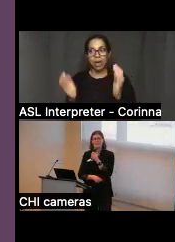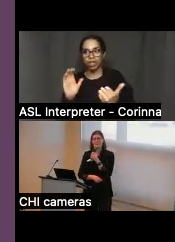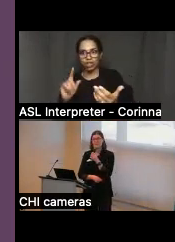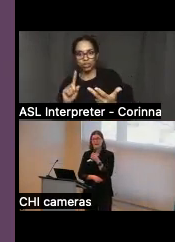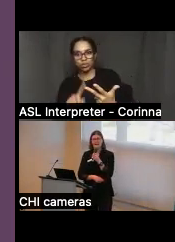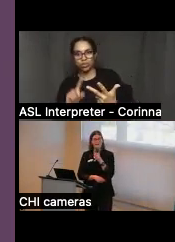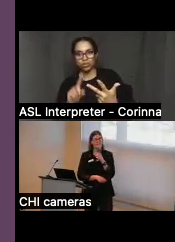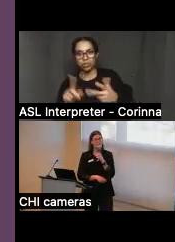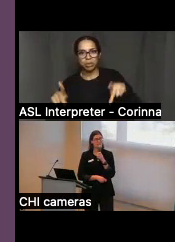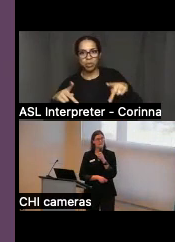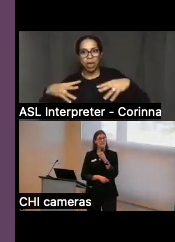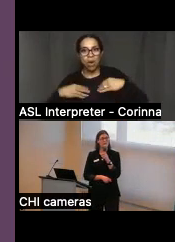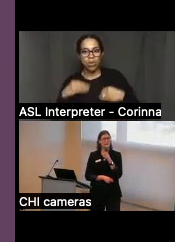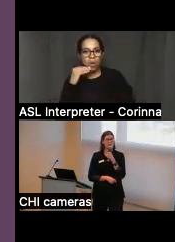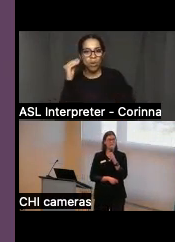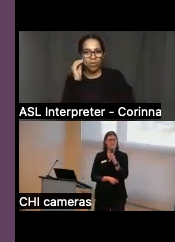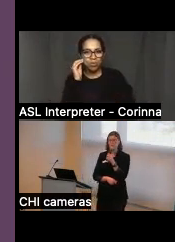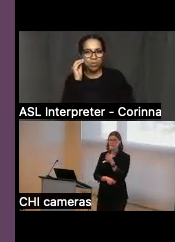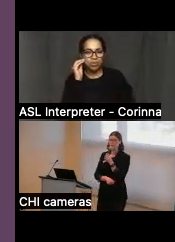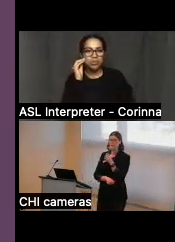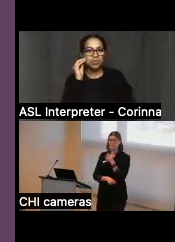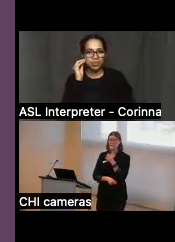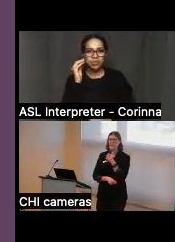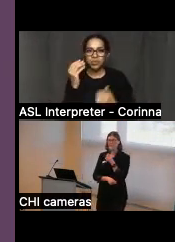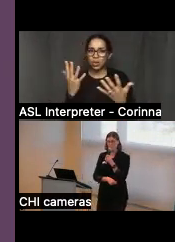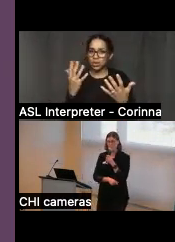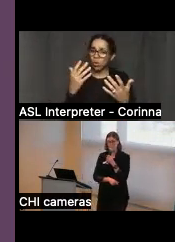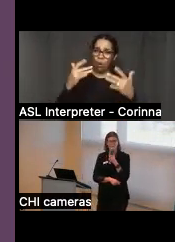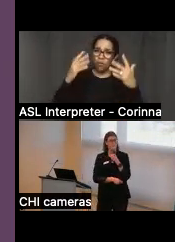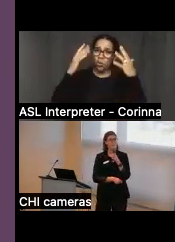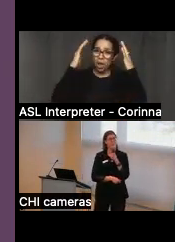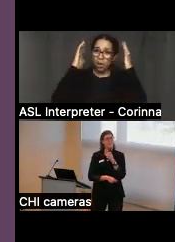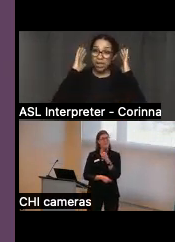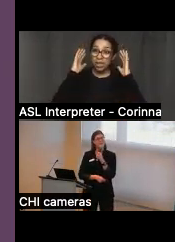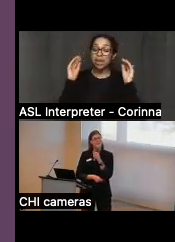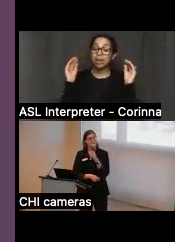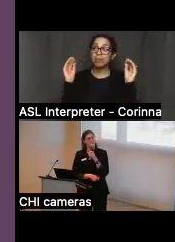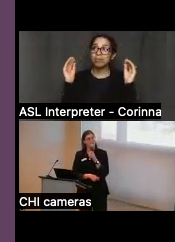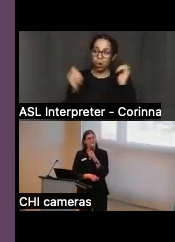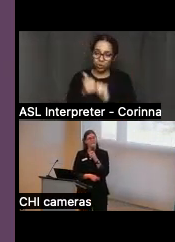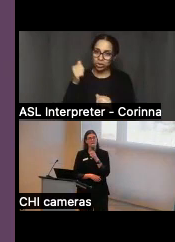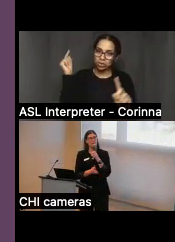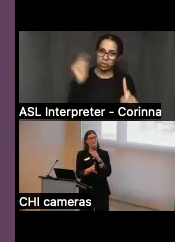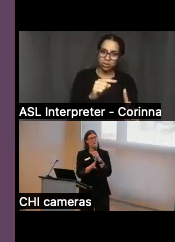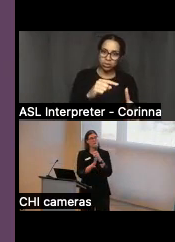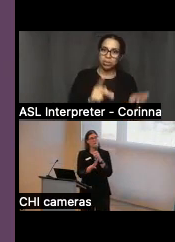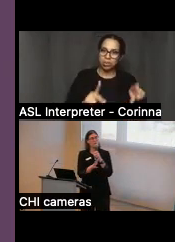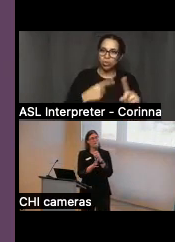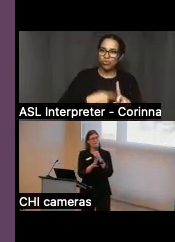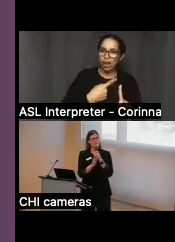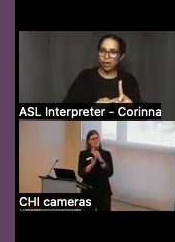we think about the housing issue in Colorado, it is overwhelmingly a renter's issue. But